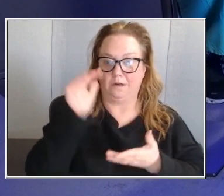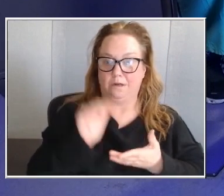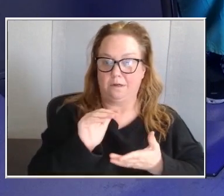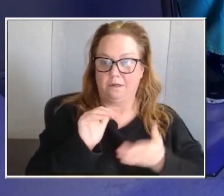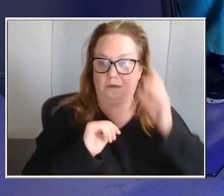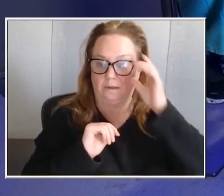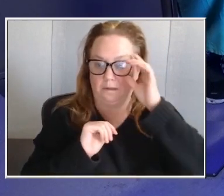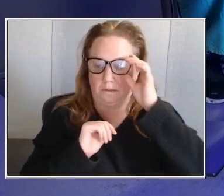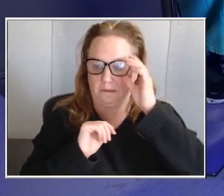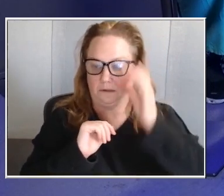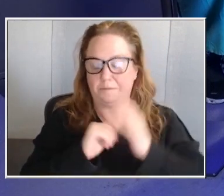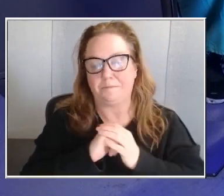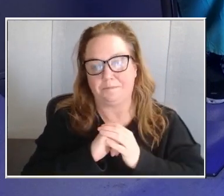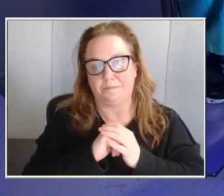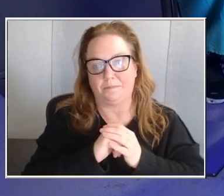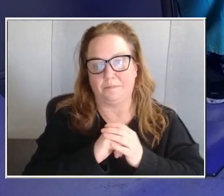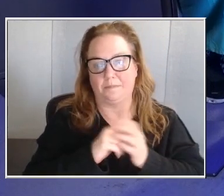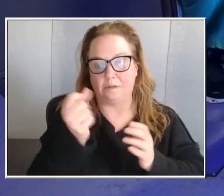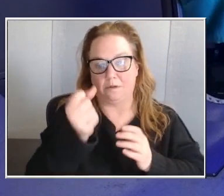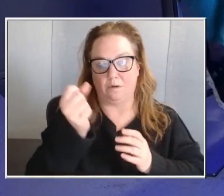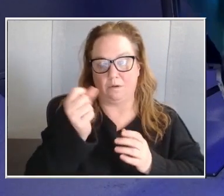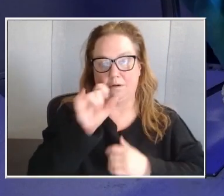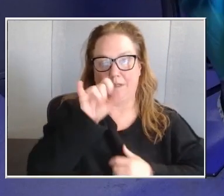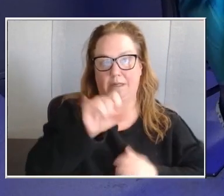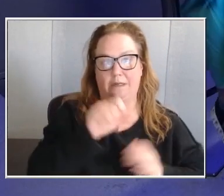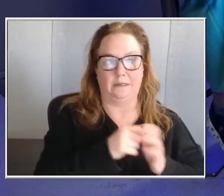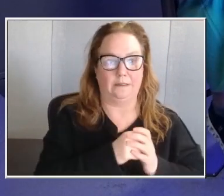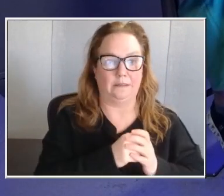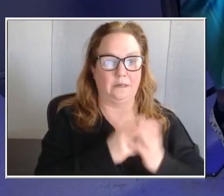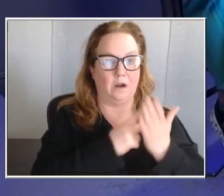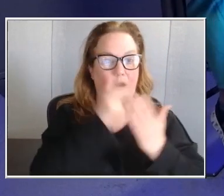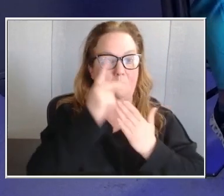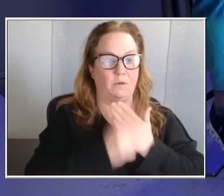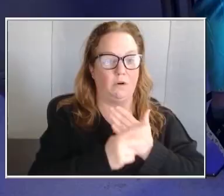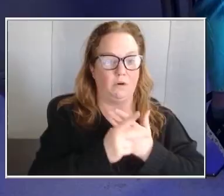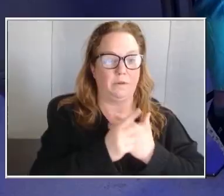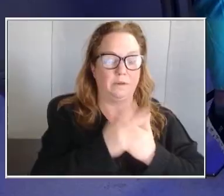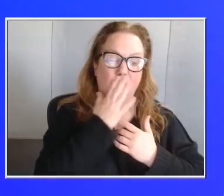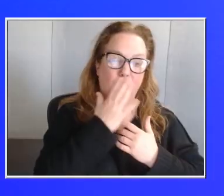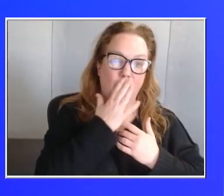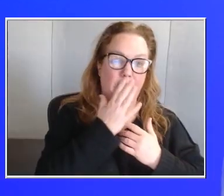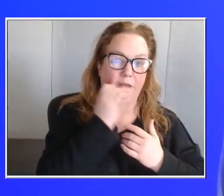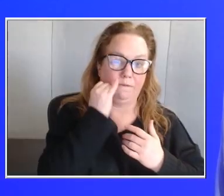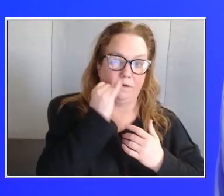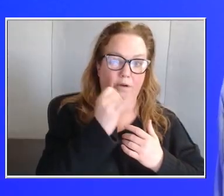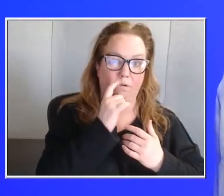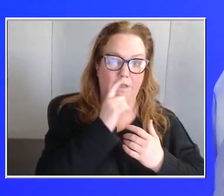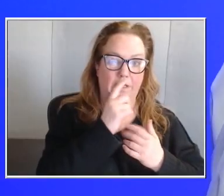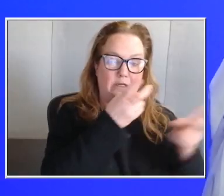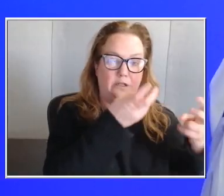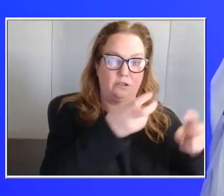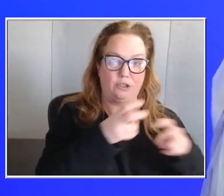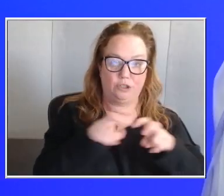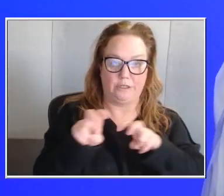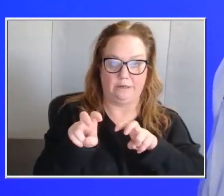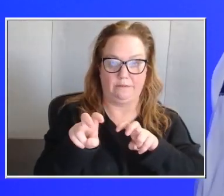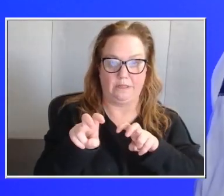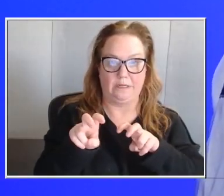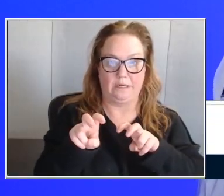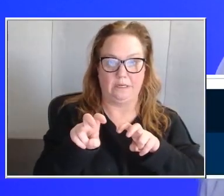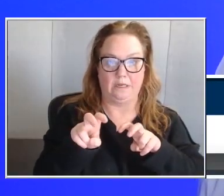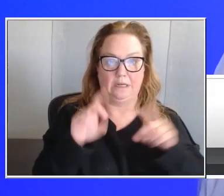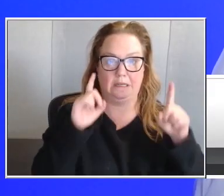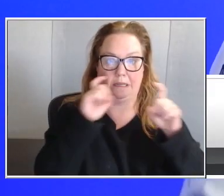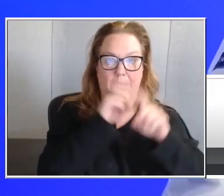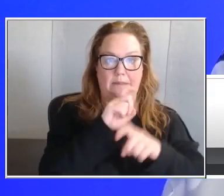program holding up? What's going on with that? Well, I think our program is holding up fine. We've just really had a shift in the complexity